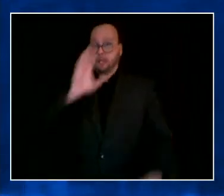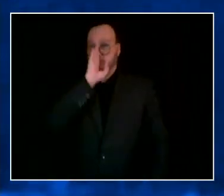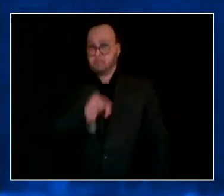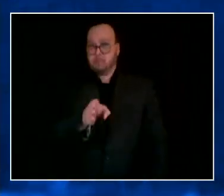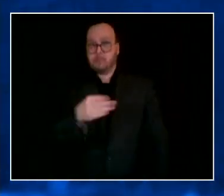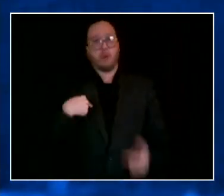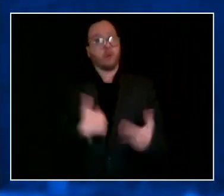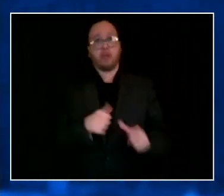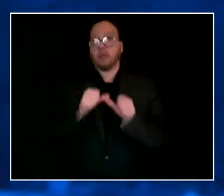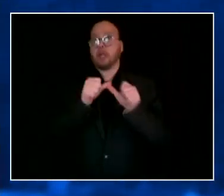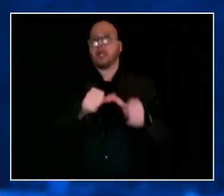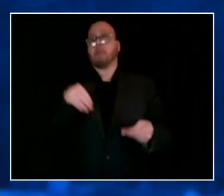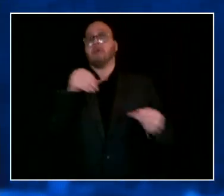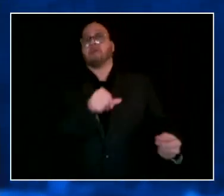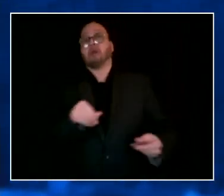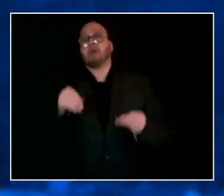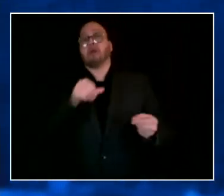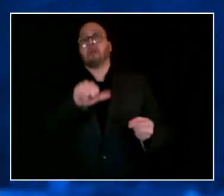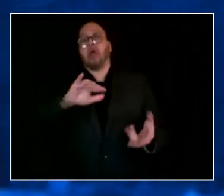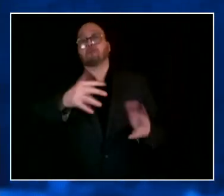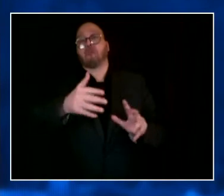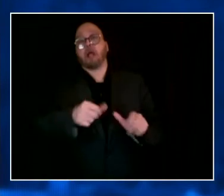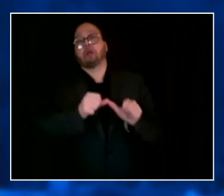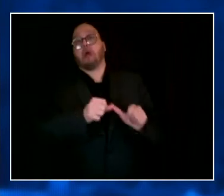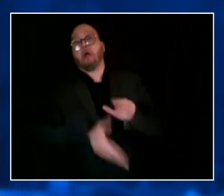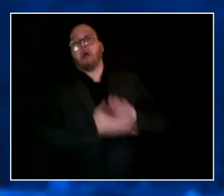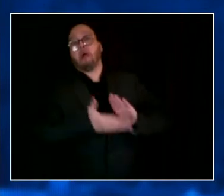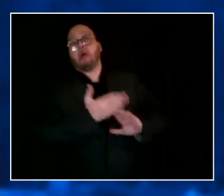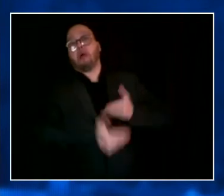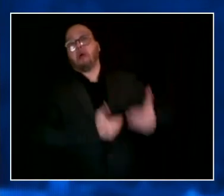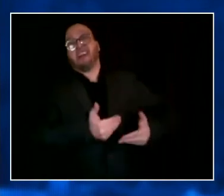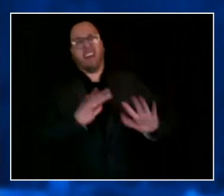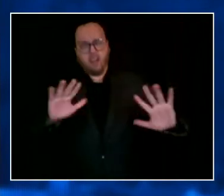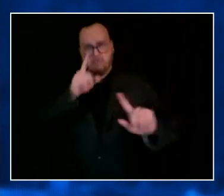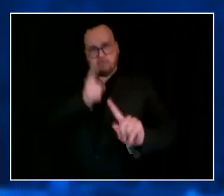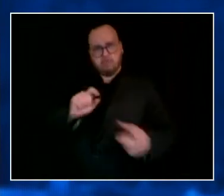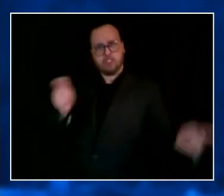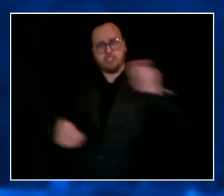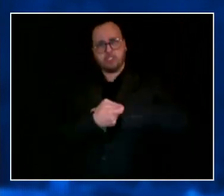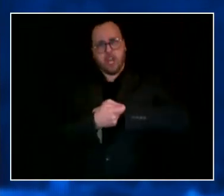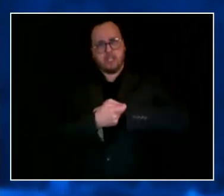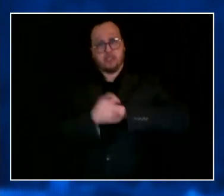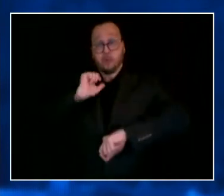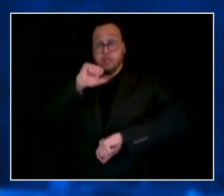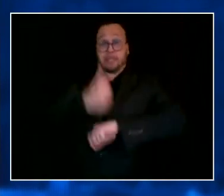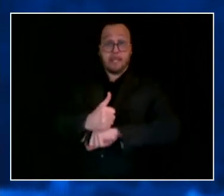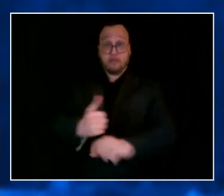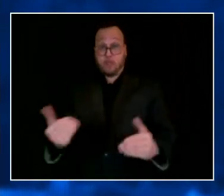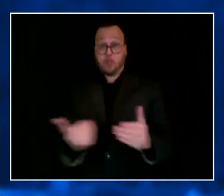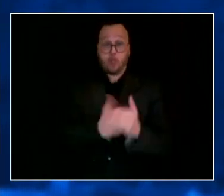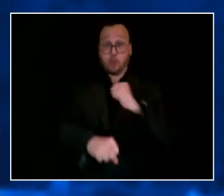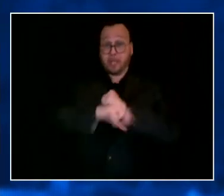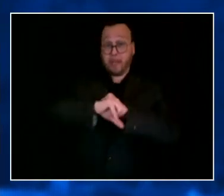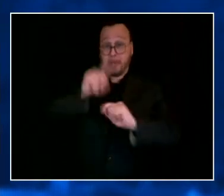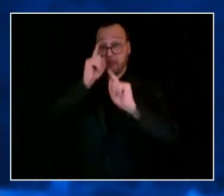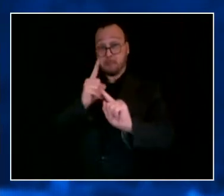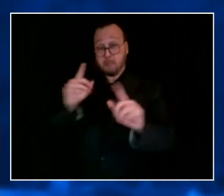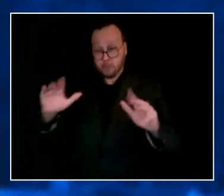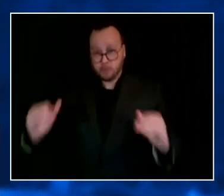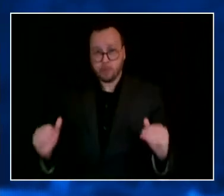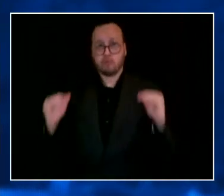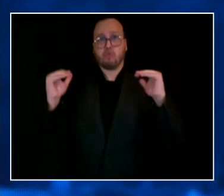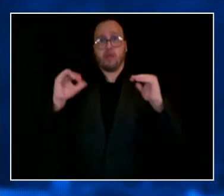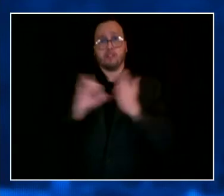the healthcare crisis. We wanted to change it. So we launched a landmark campaign to raise New Yorkers' life expectancy